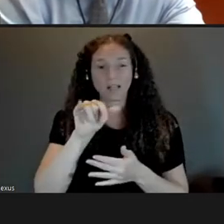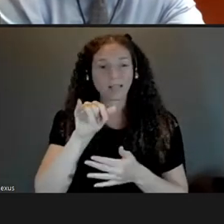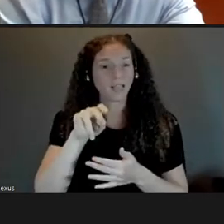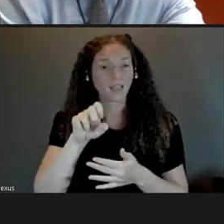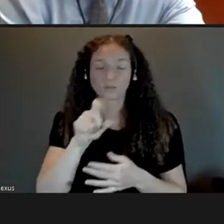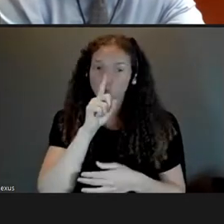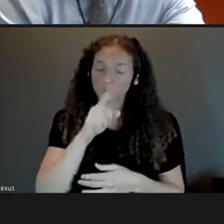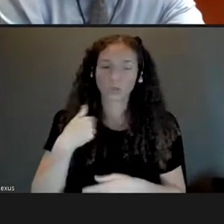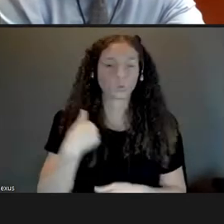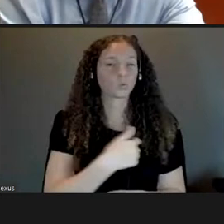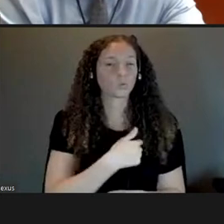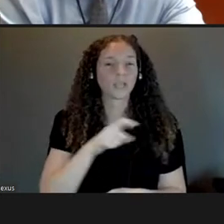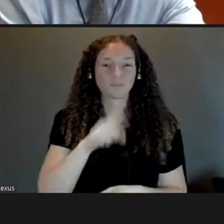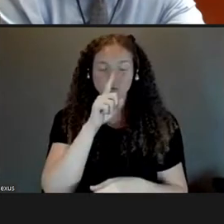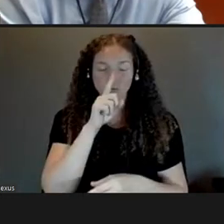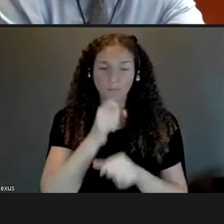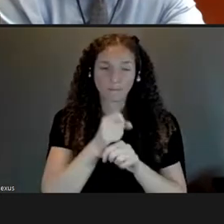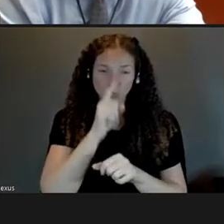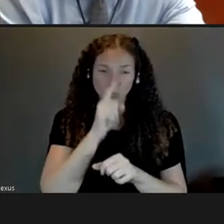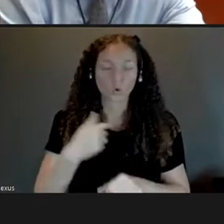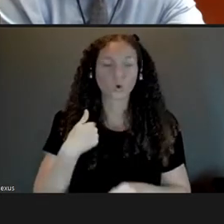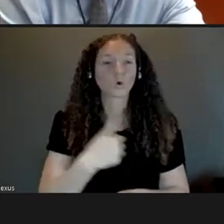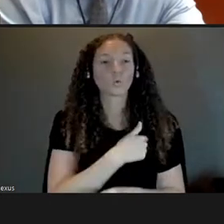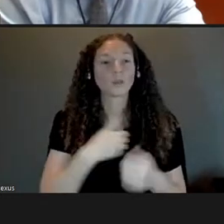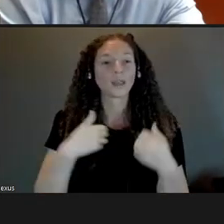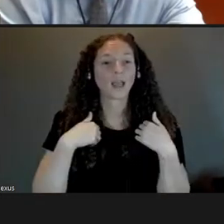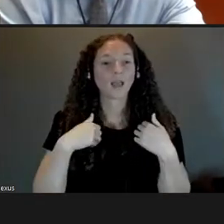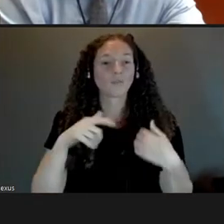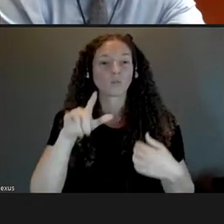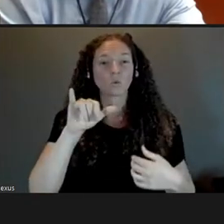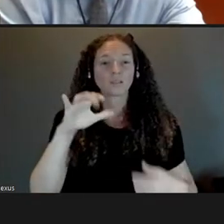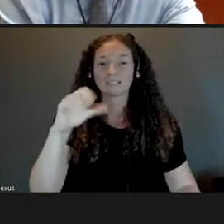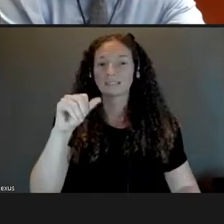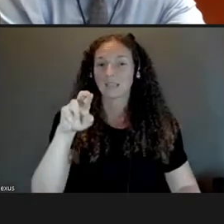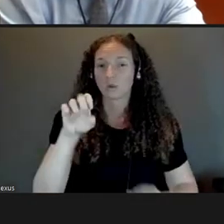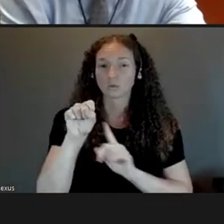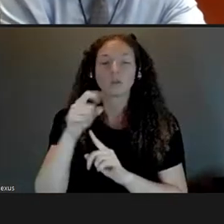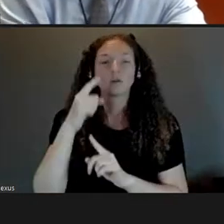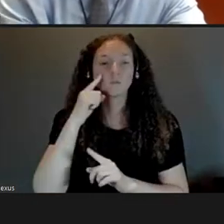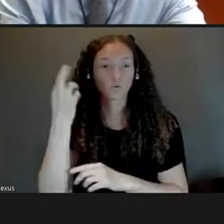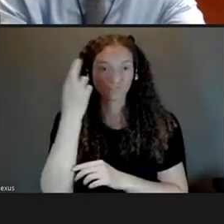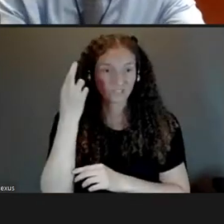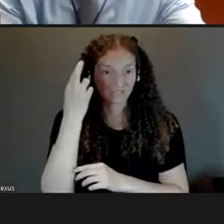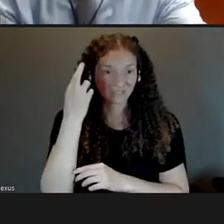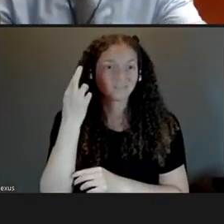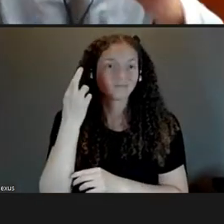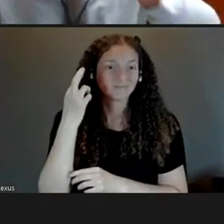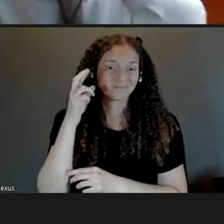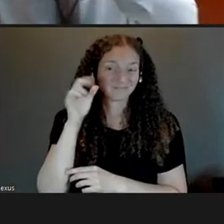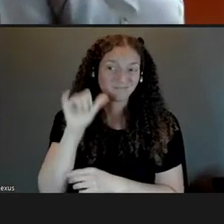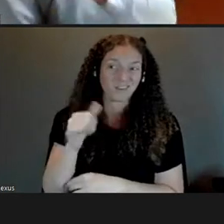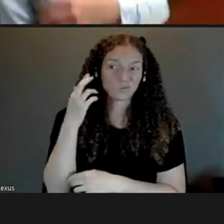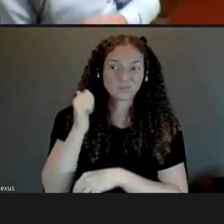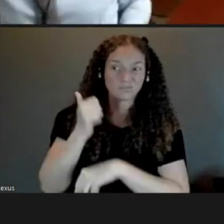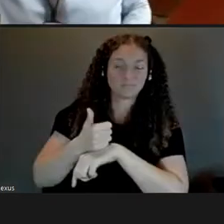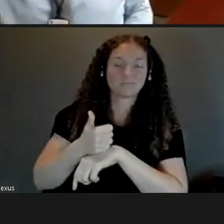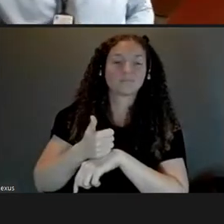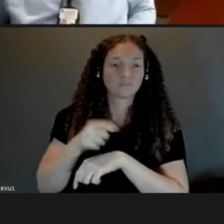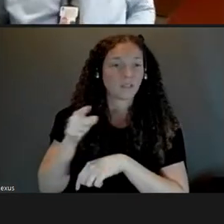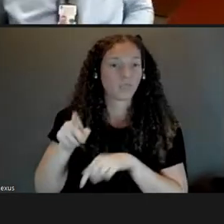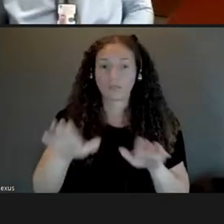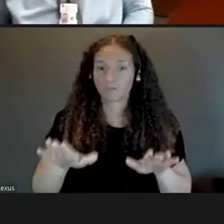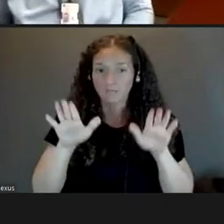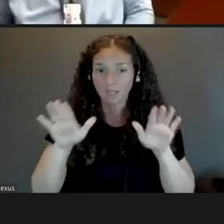remember, we have Long Island Cares for a reason. We need to remind everyone that's what they're there for. That's number one. And they're